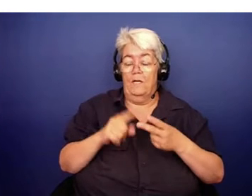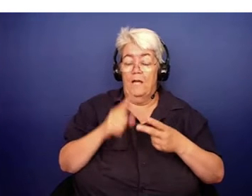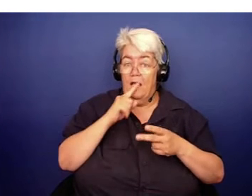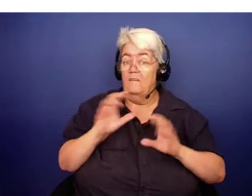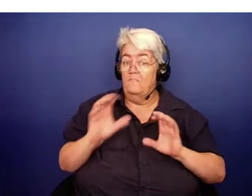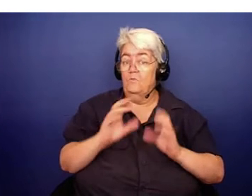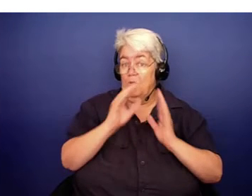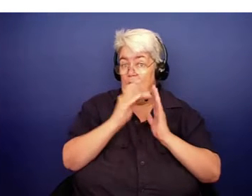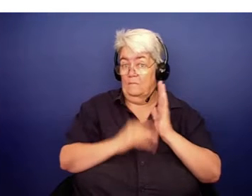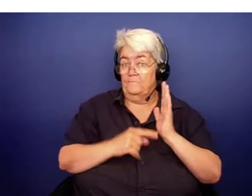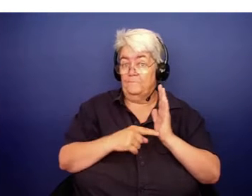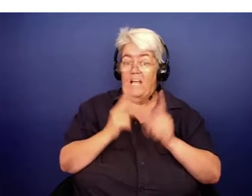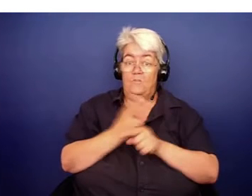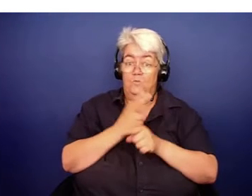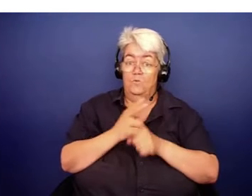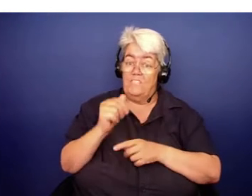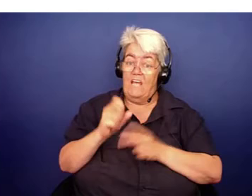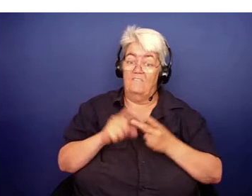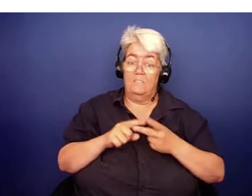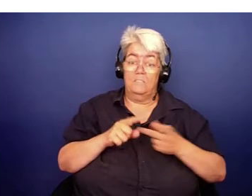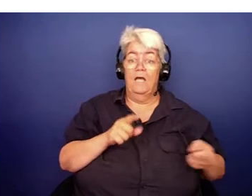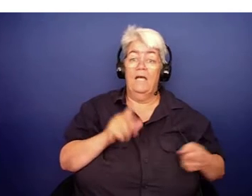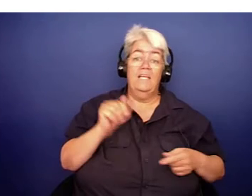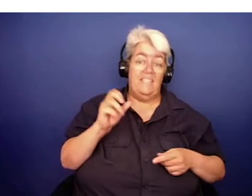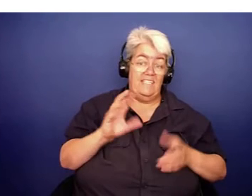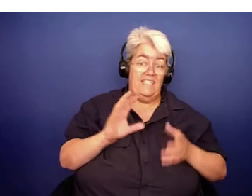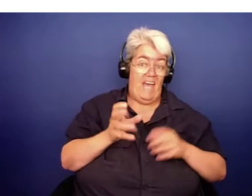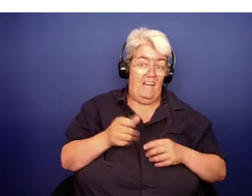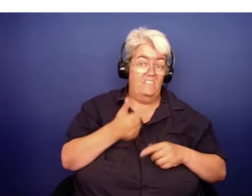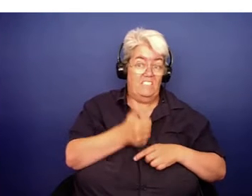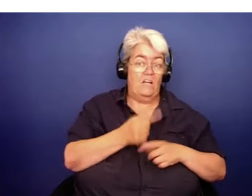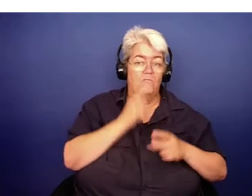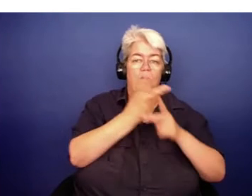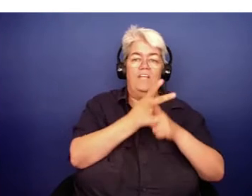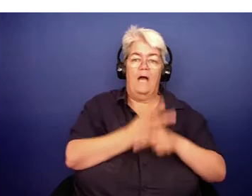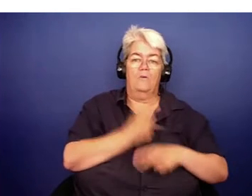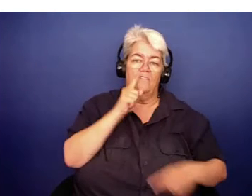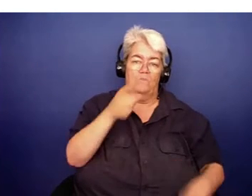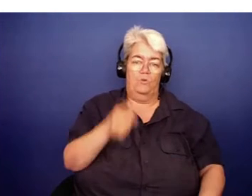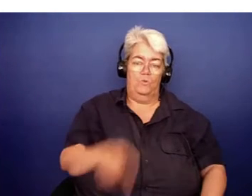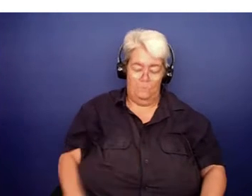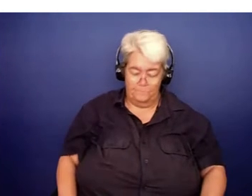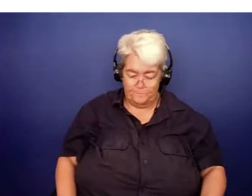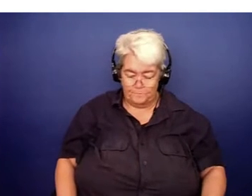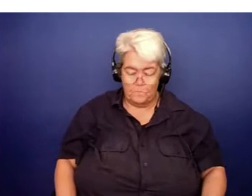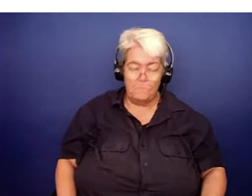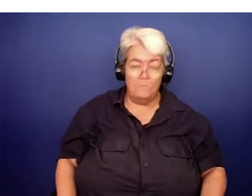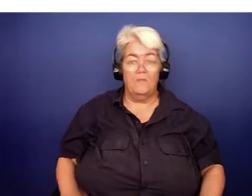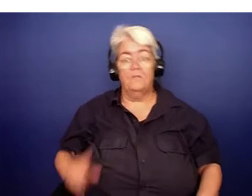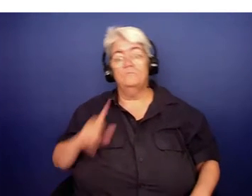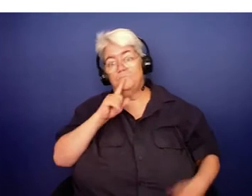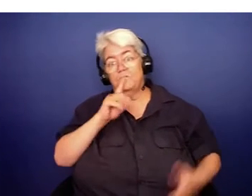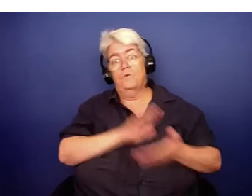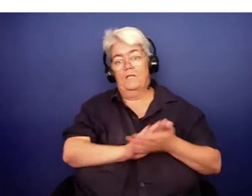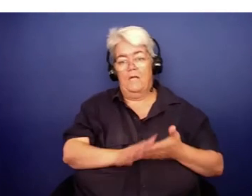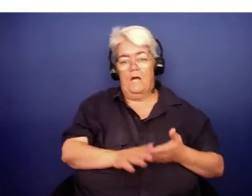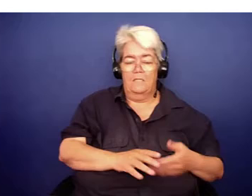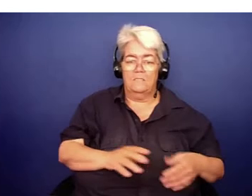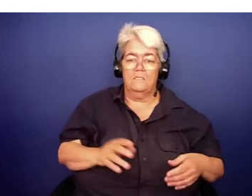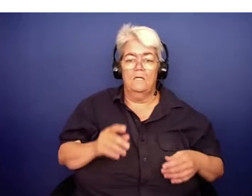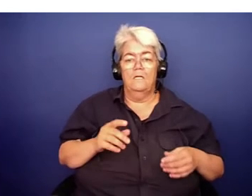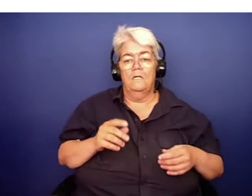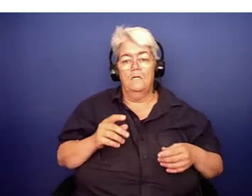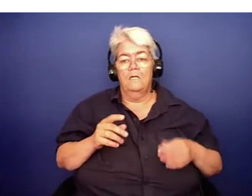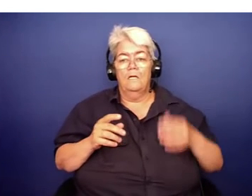and you're using Canvas, then you can set Canvas up to do these calculations for you, which is really nice. It's a